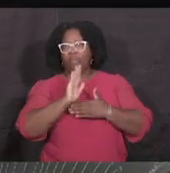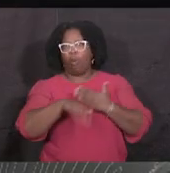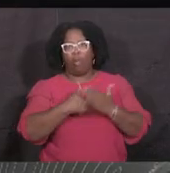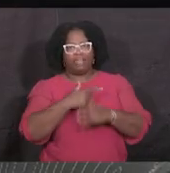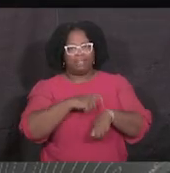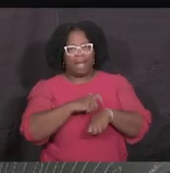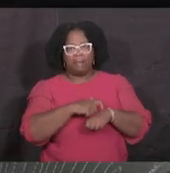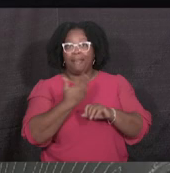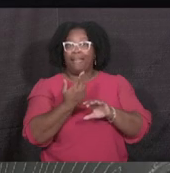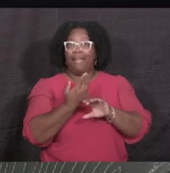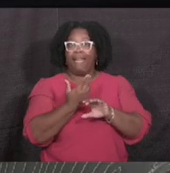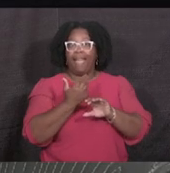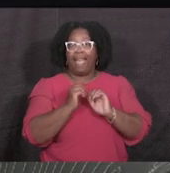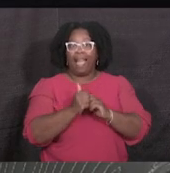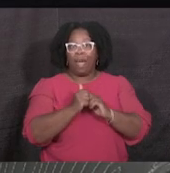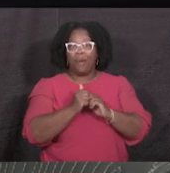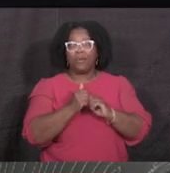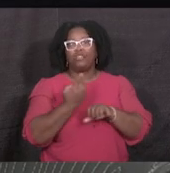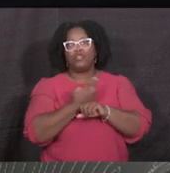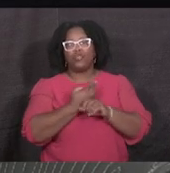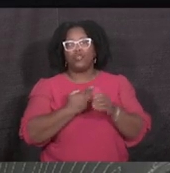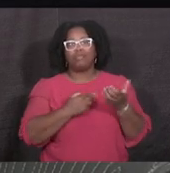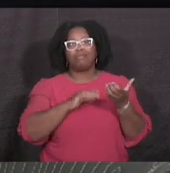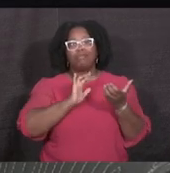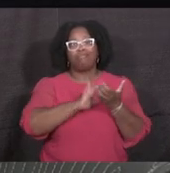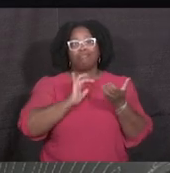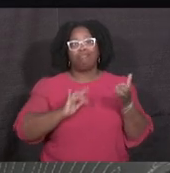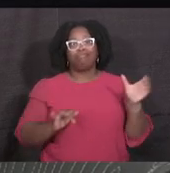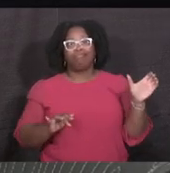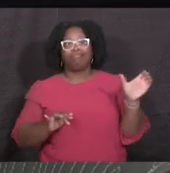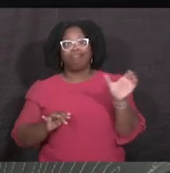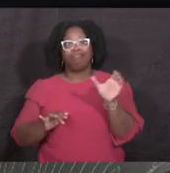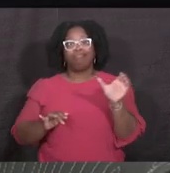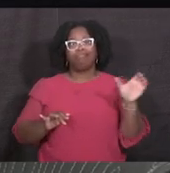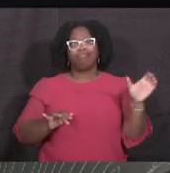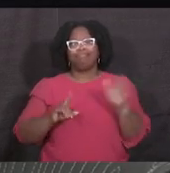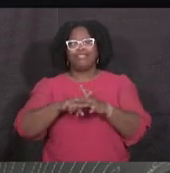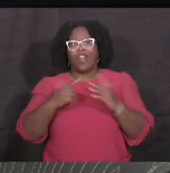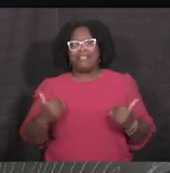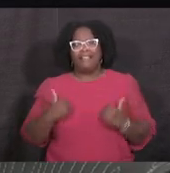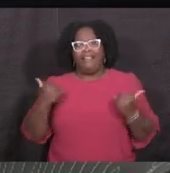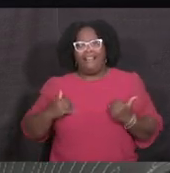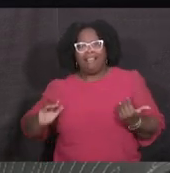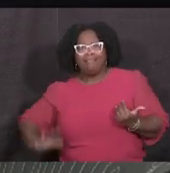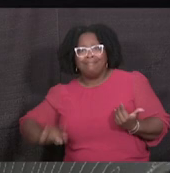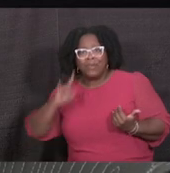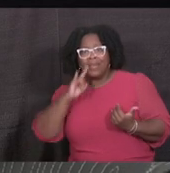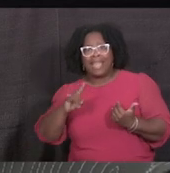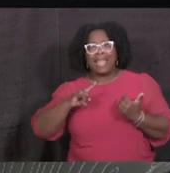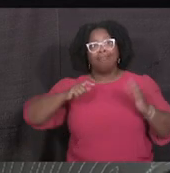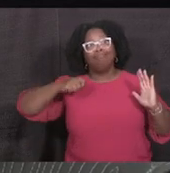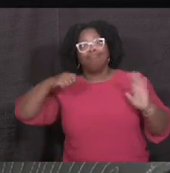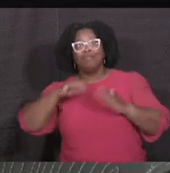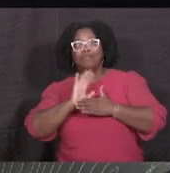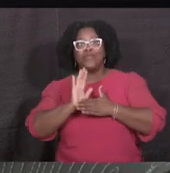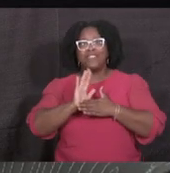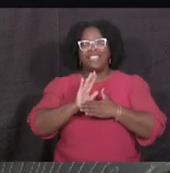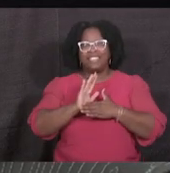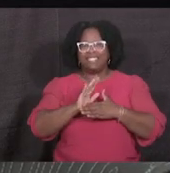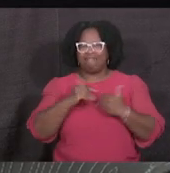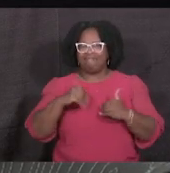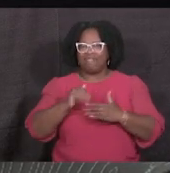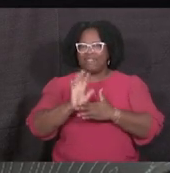do have access to filmmaking from a very, very young age. I mean, little kids are making movies. So film students are coming to